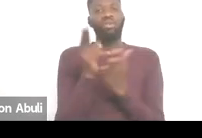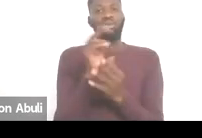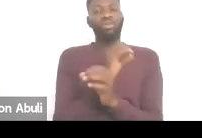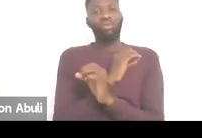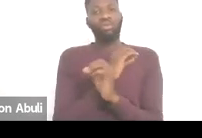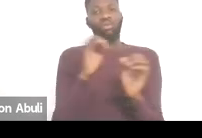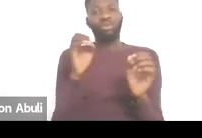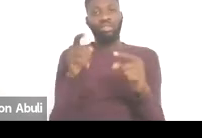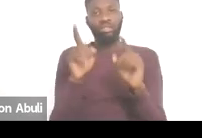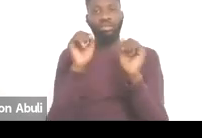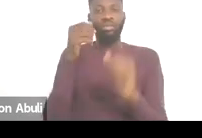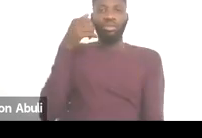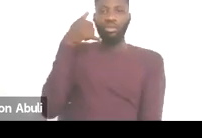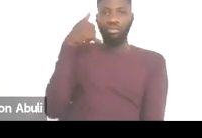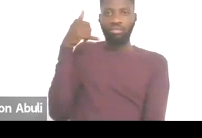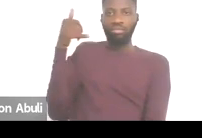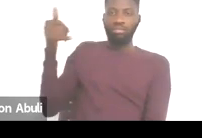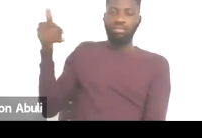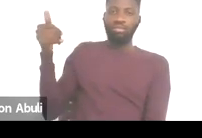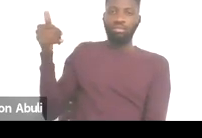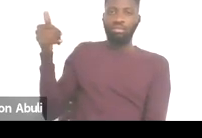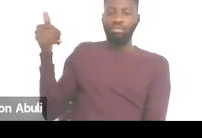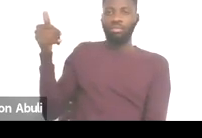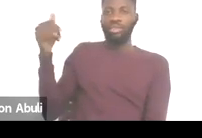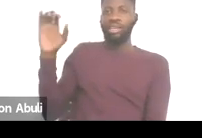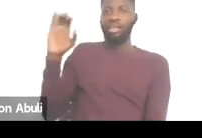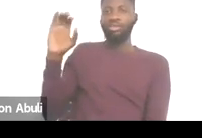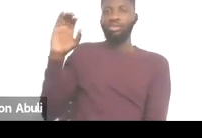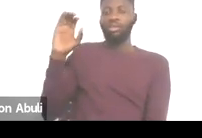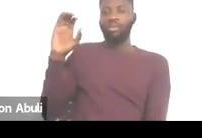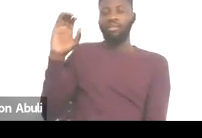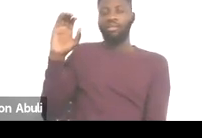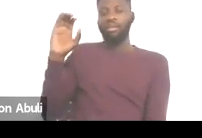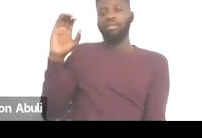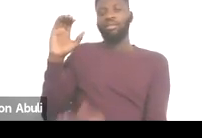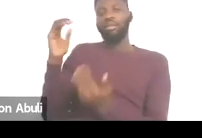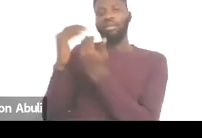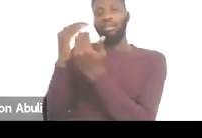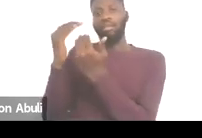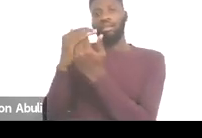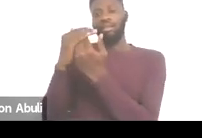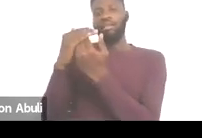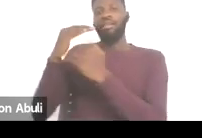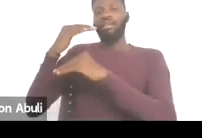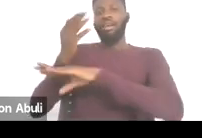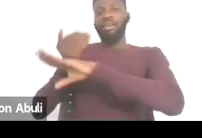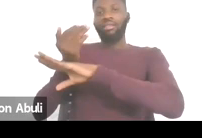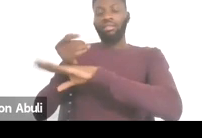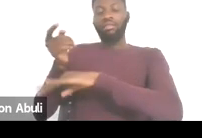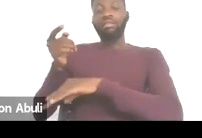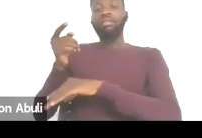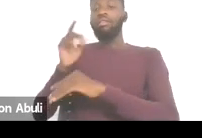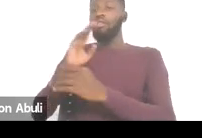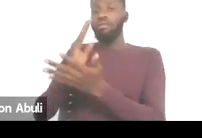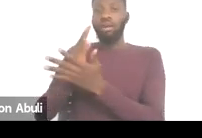of calling their customer care desk to find out whether it's a genuine job or not. That gives